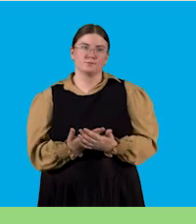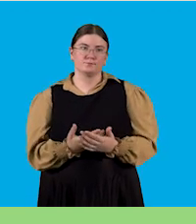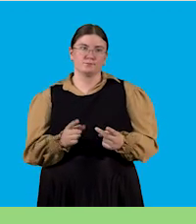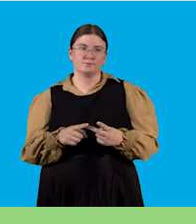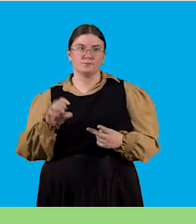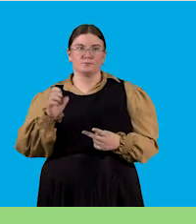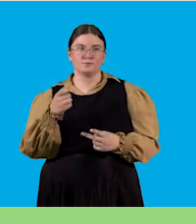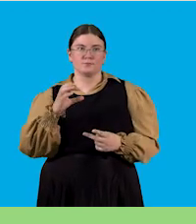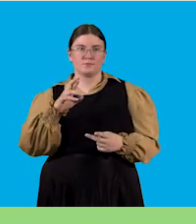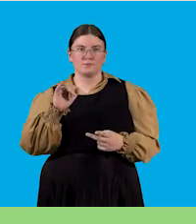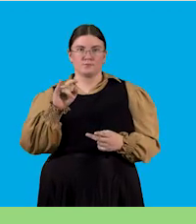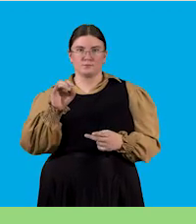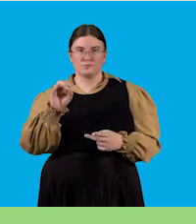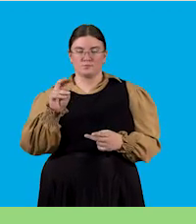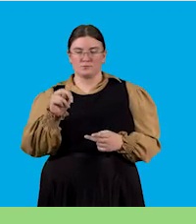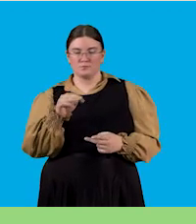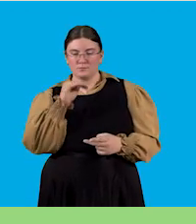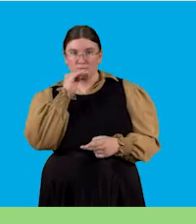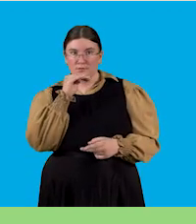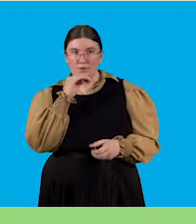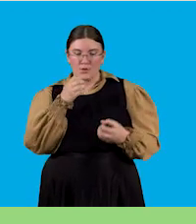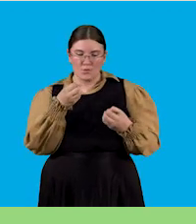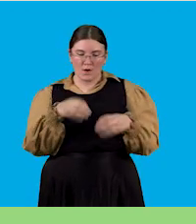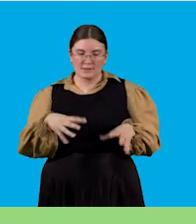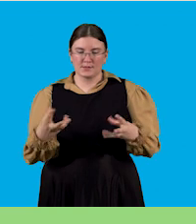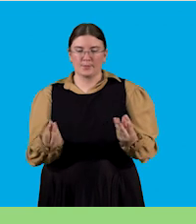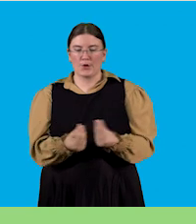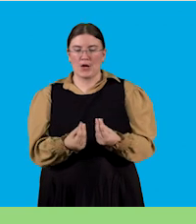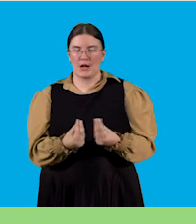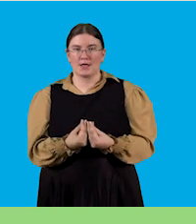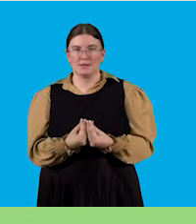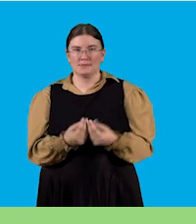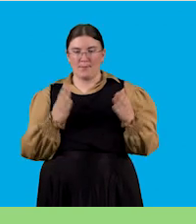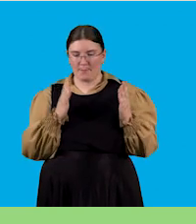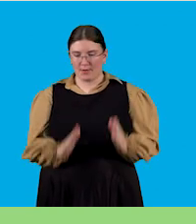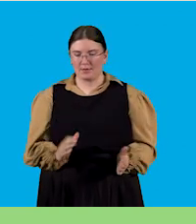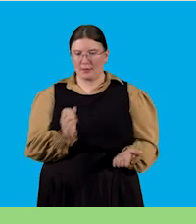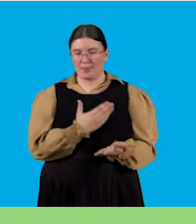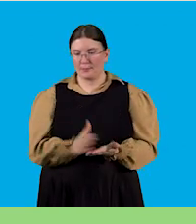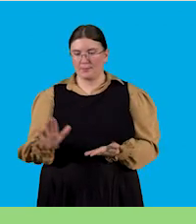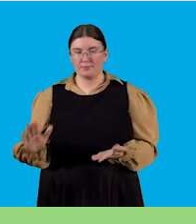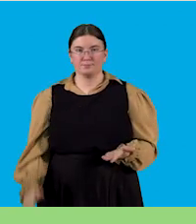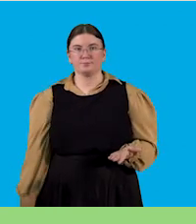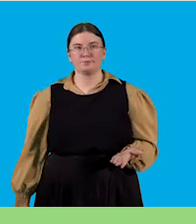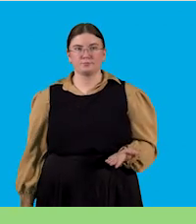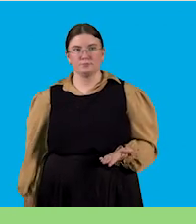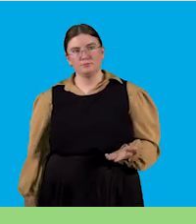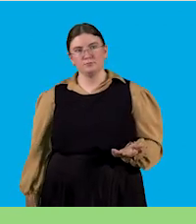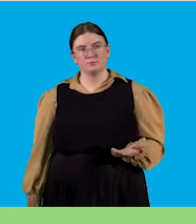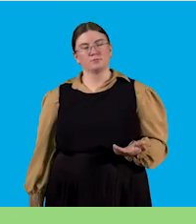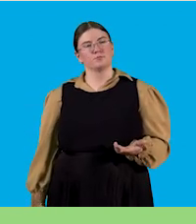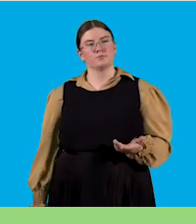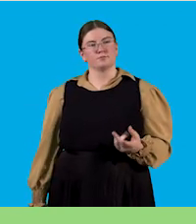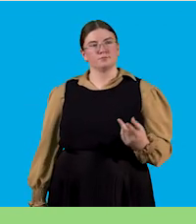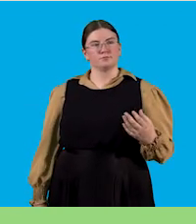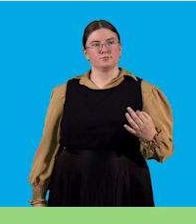is excretion. We know that it is the removal of waste products from the body. We